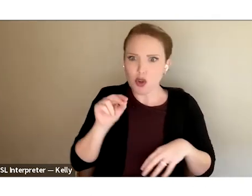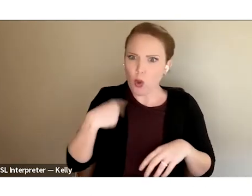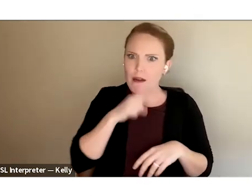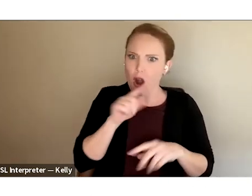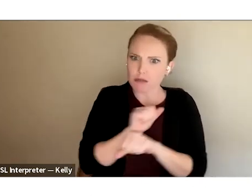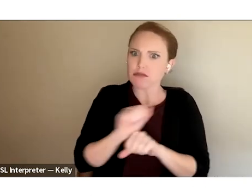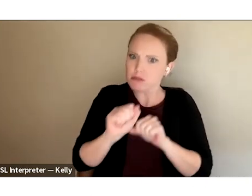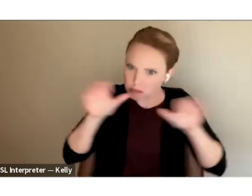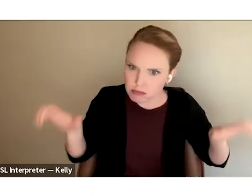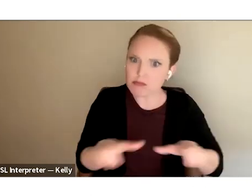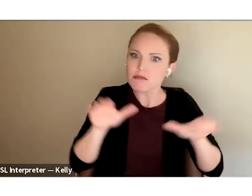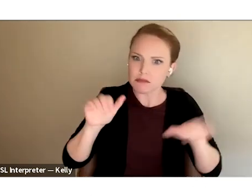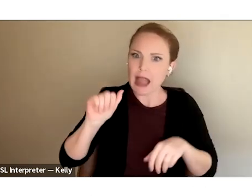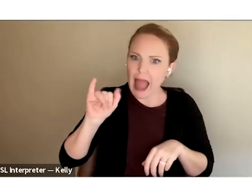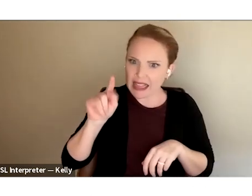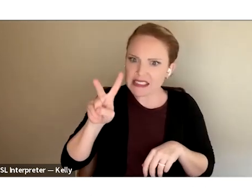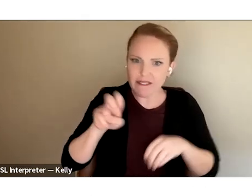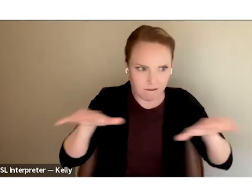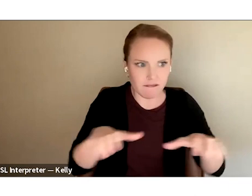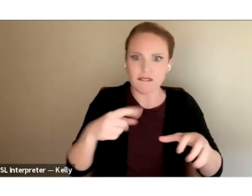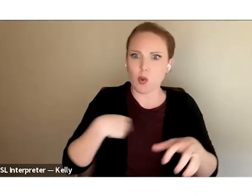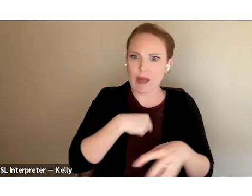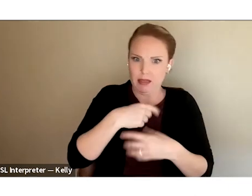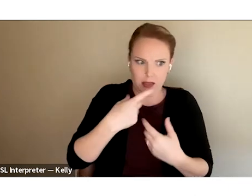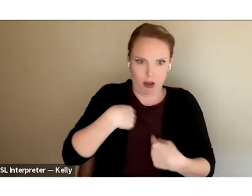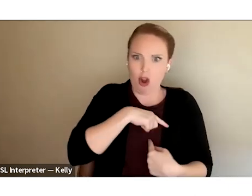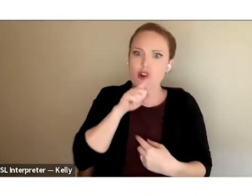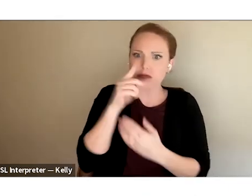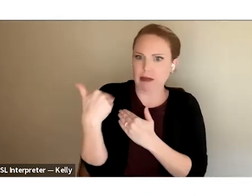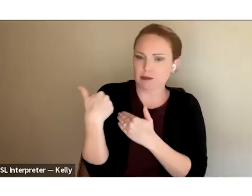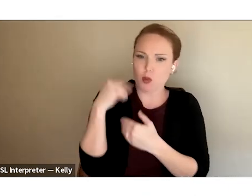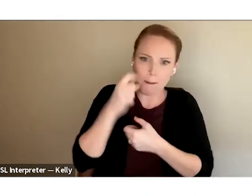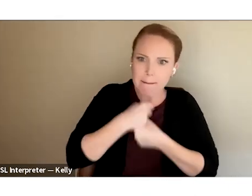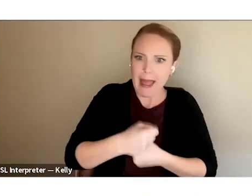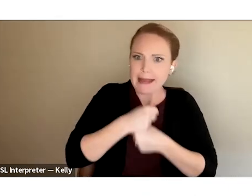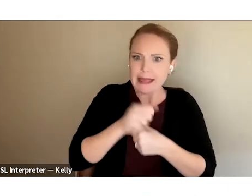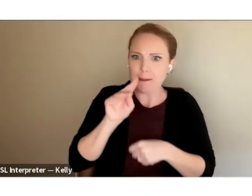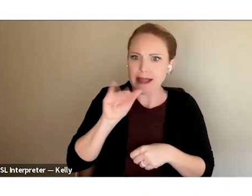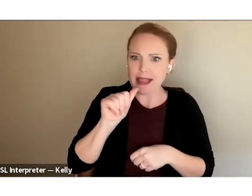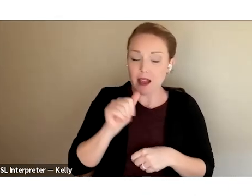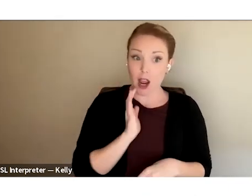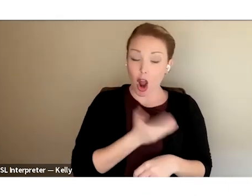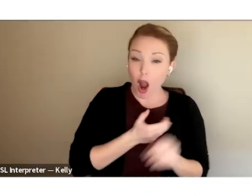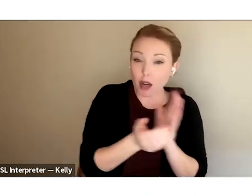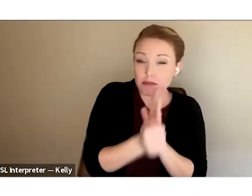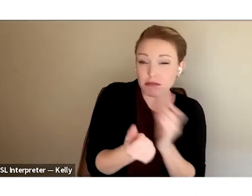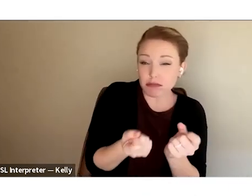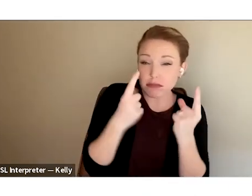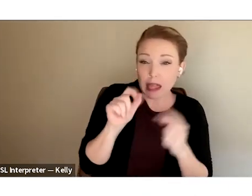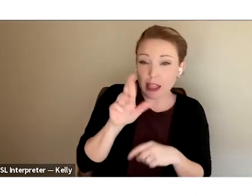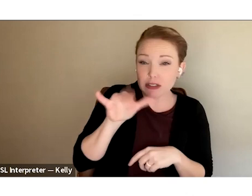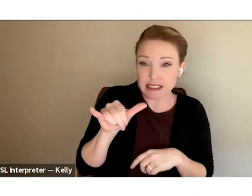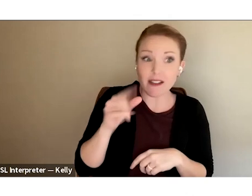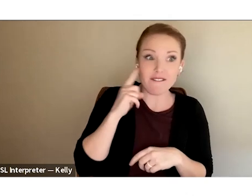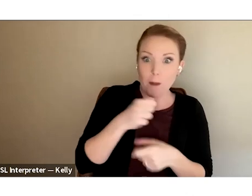the making of media as well. And our literacy in the making of media is actually part